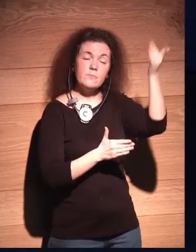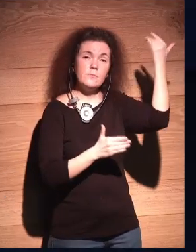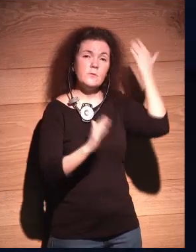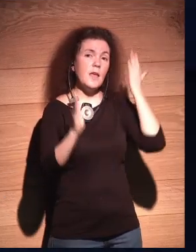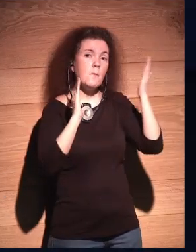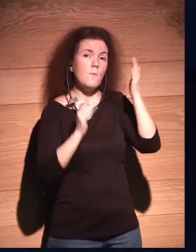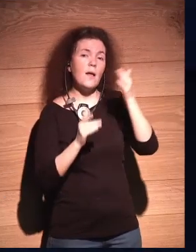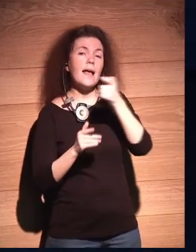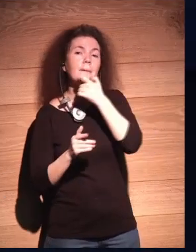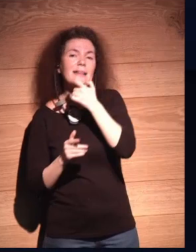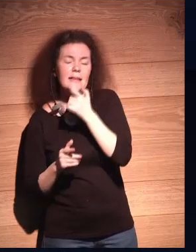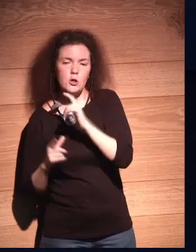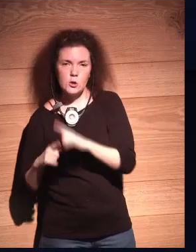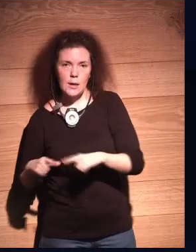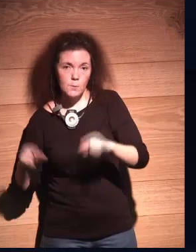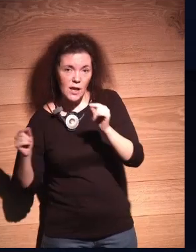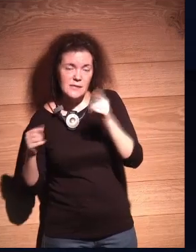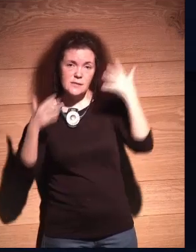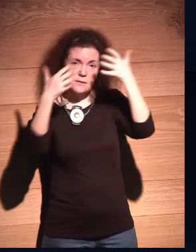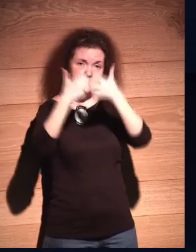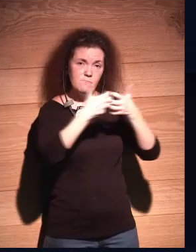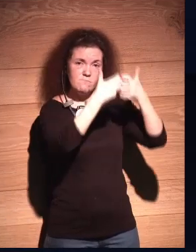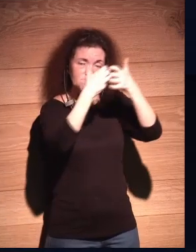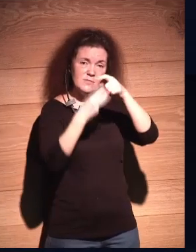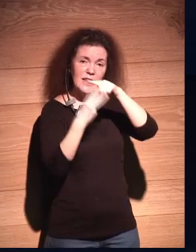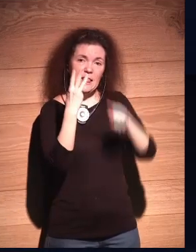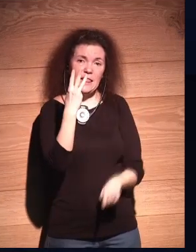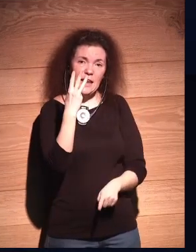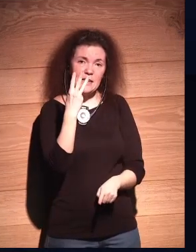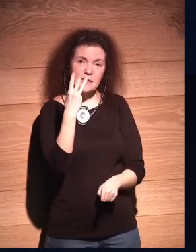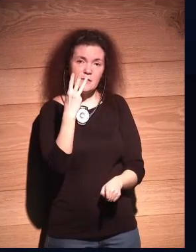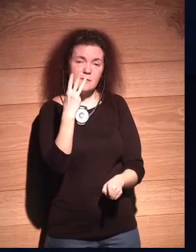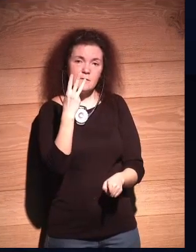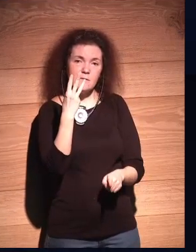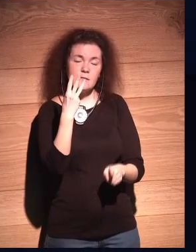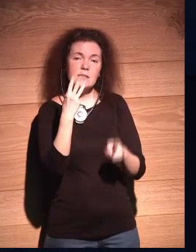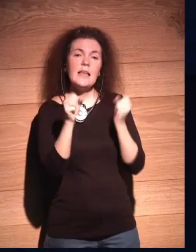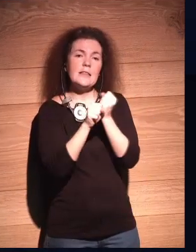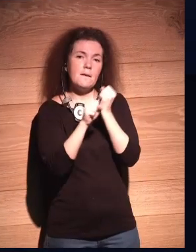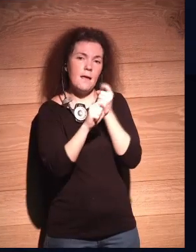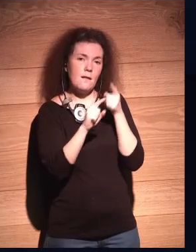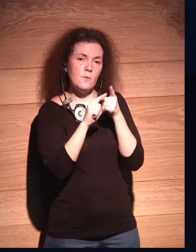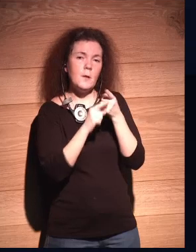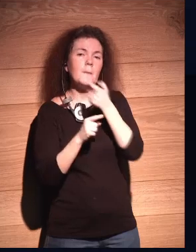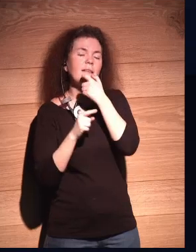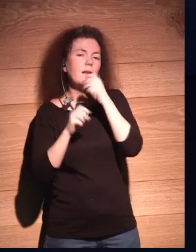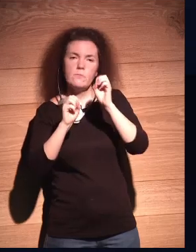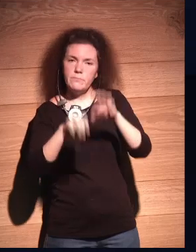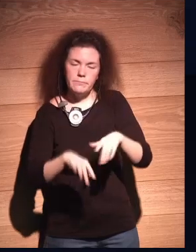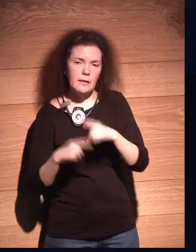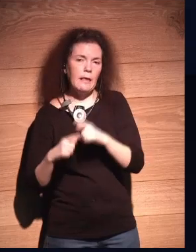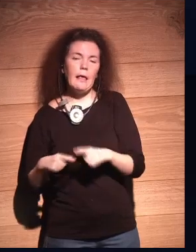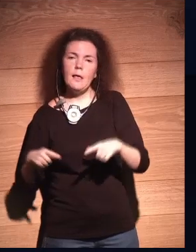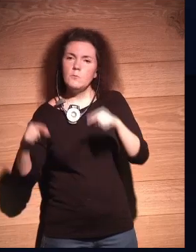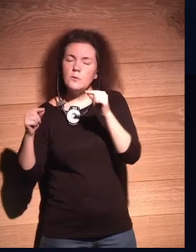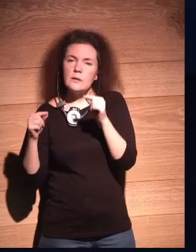British mission seemed to have stopped working, and the Japanese had exploded, and the American one was